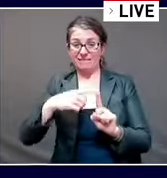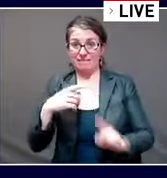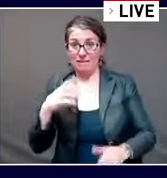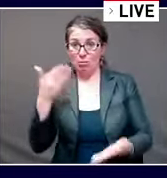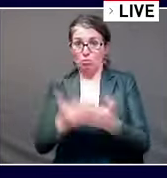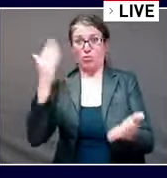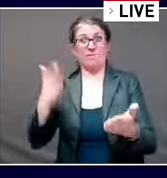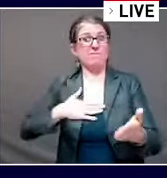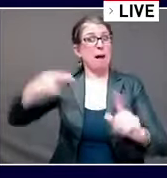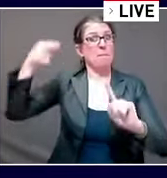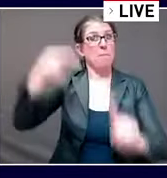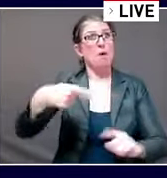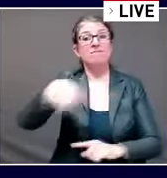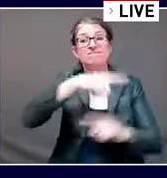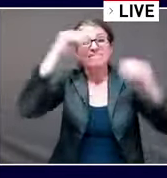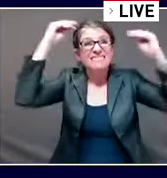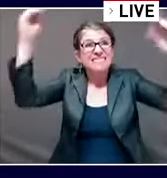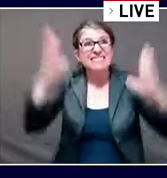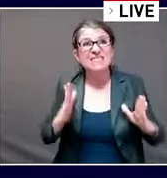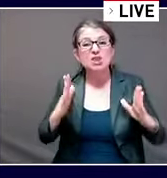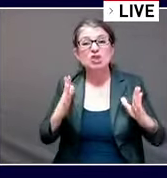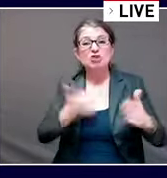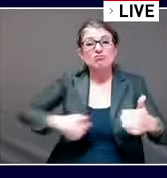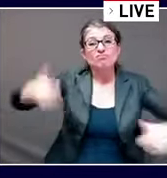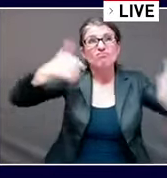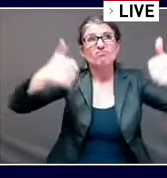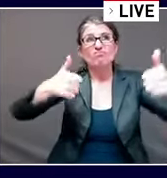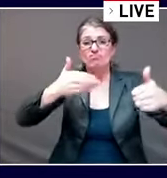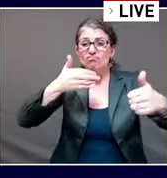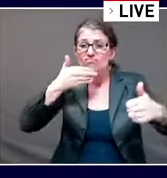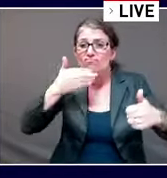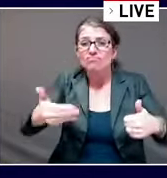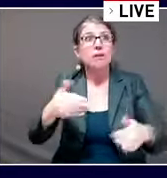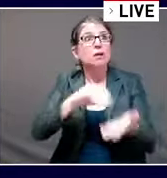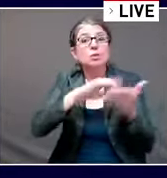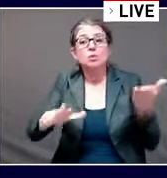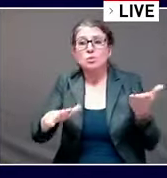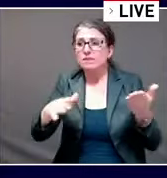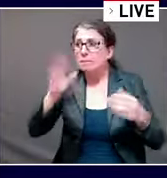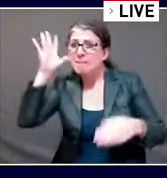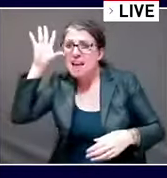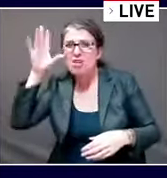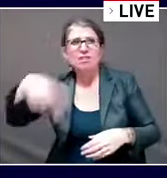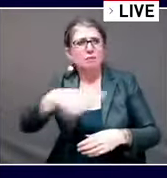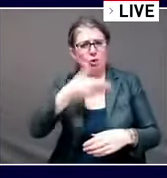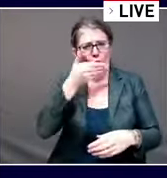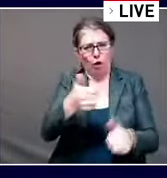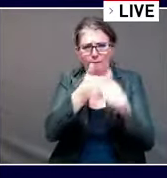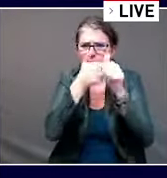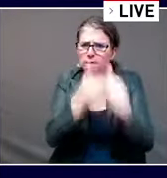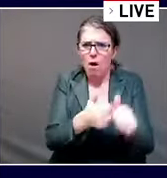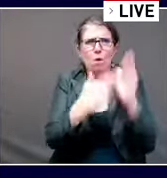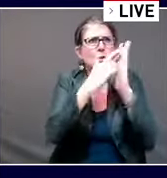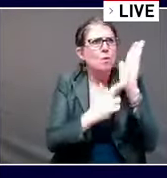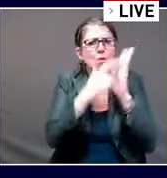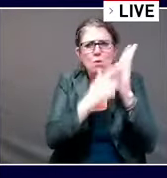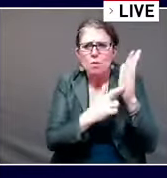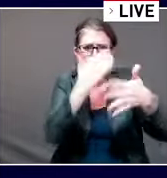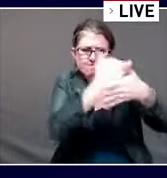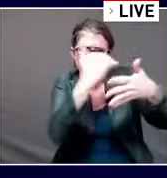and students themselves have been taking are working. These are things like wearing face coverings in